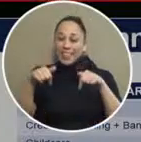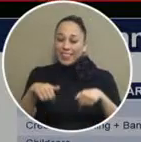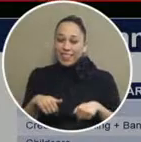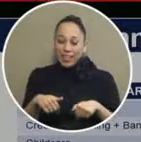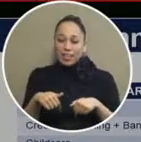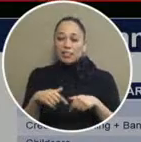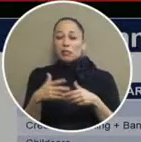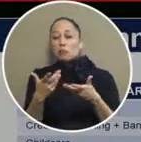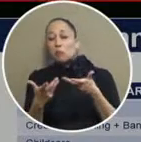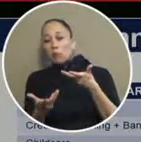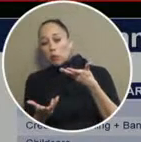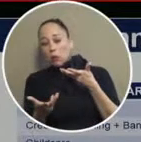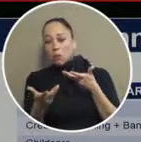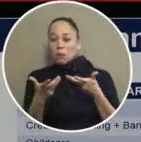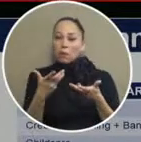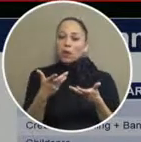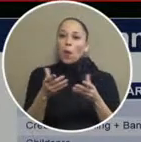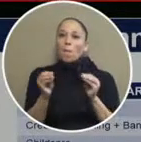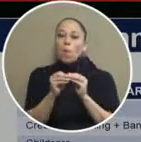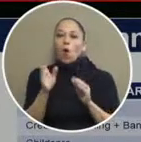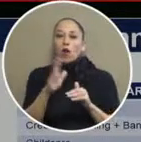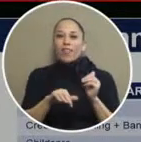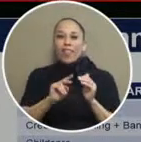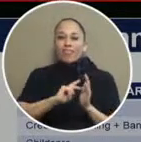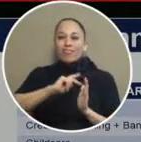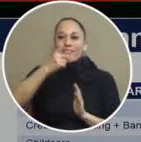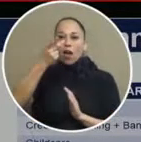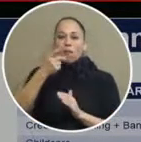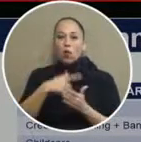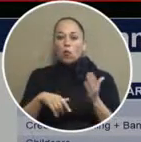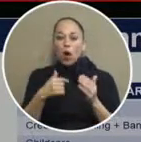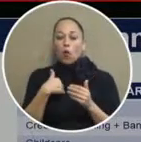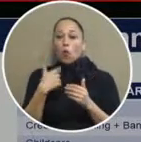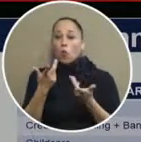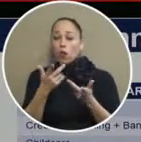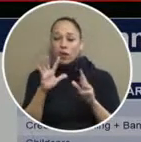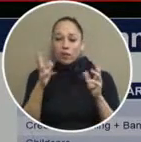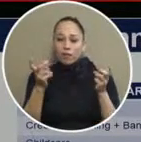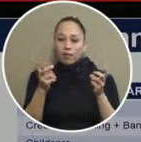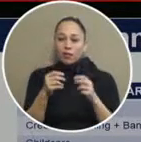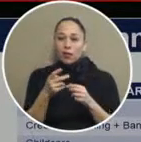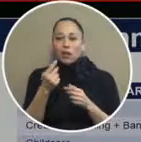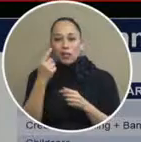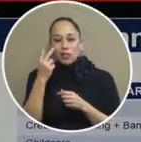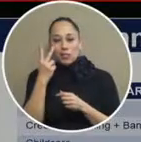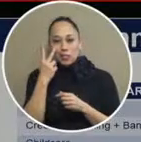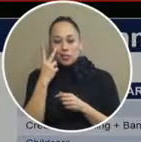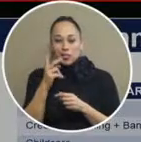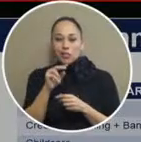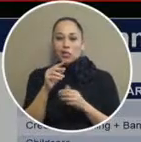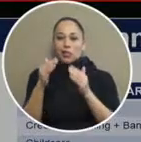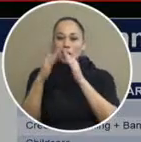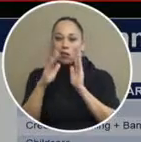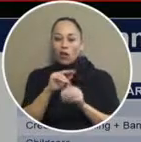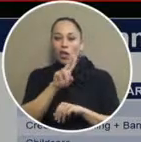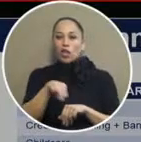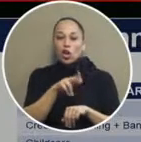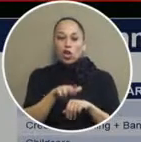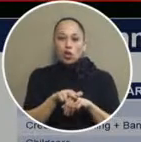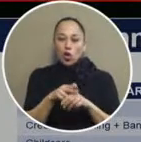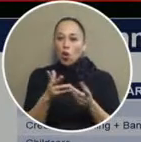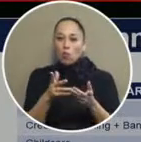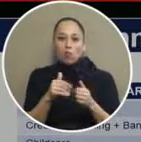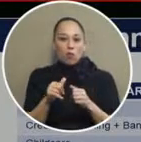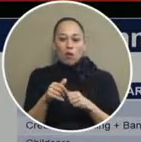is probably more than double what we would typically allocate to rapid rehousing in under normal